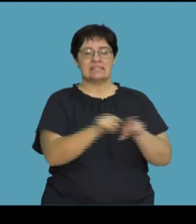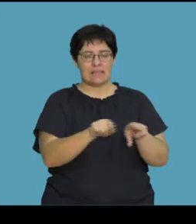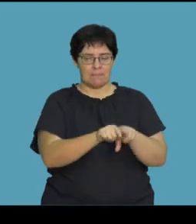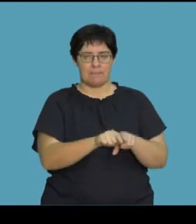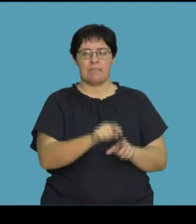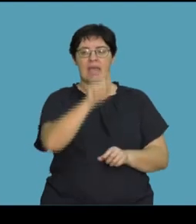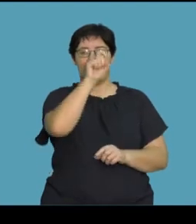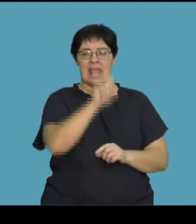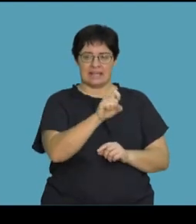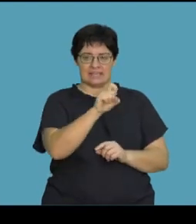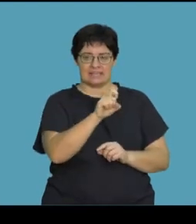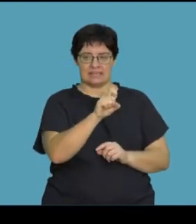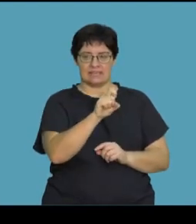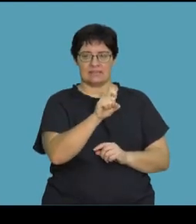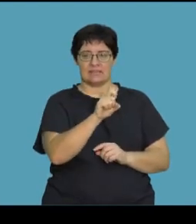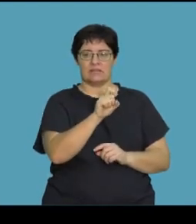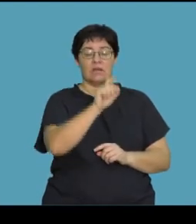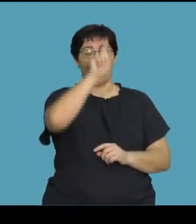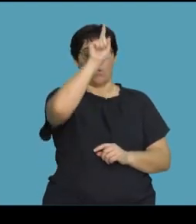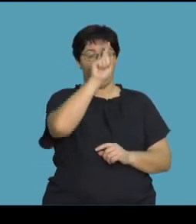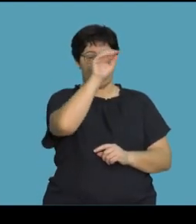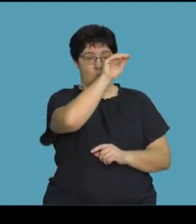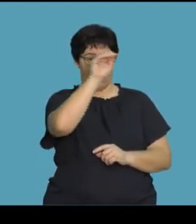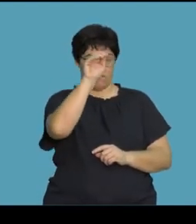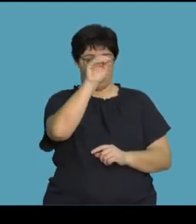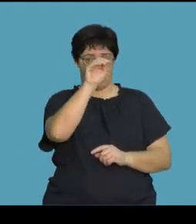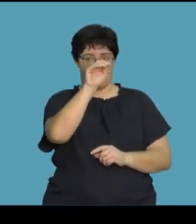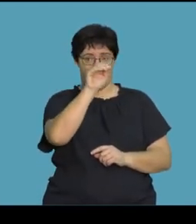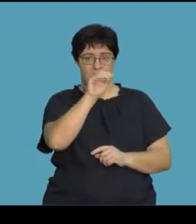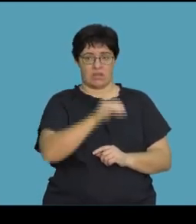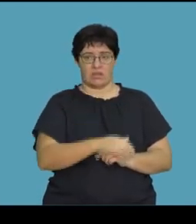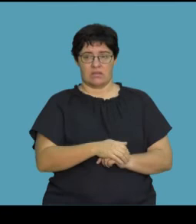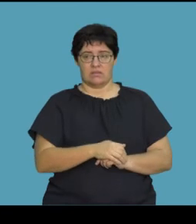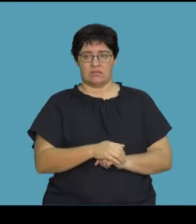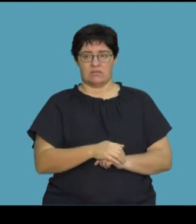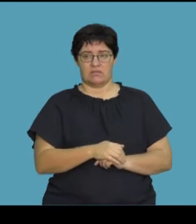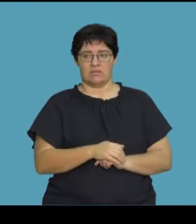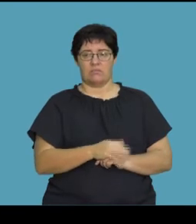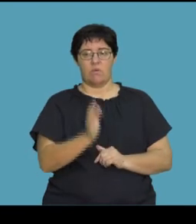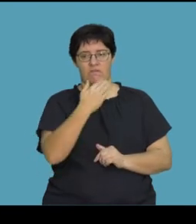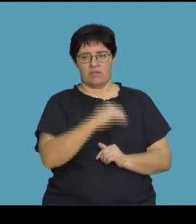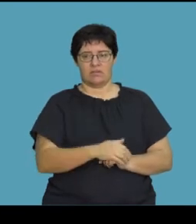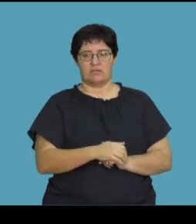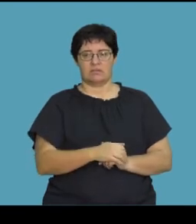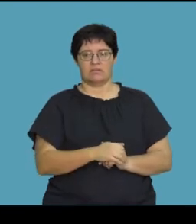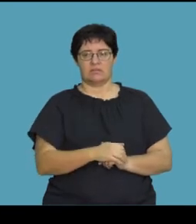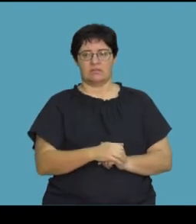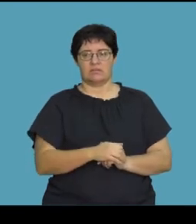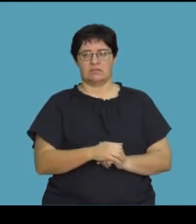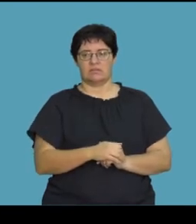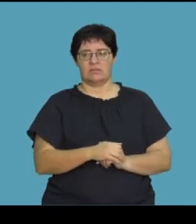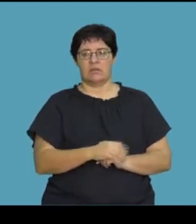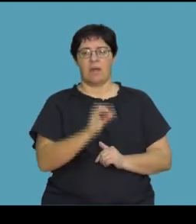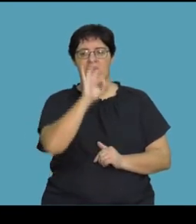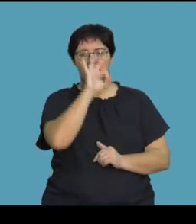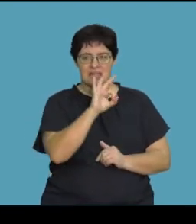the exponent of 1 over. So firstly, let me remove the 1 over there because my 3